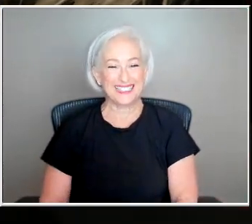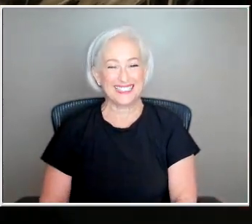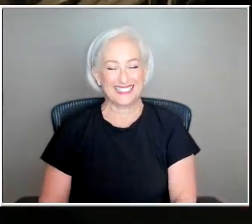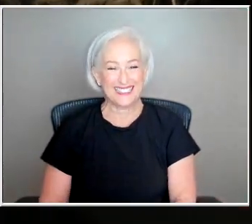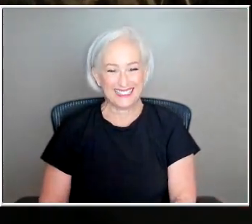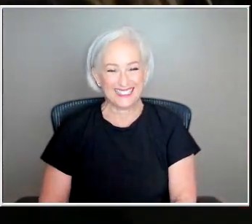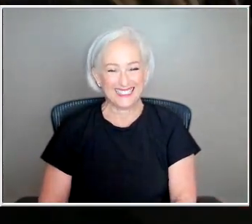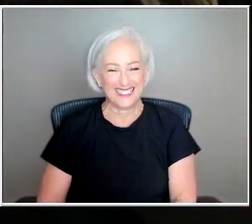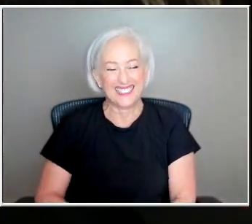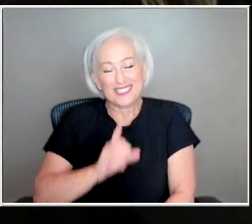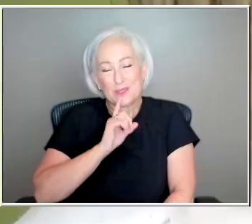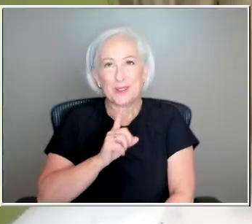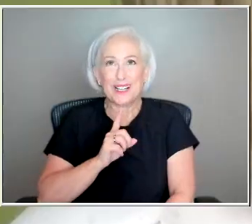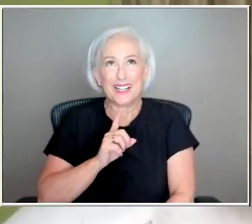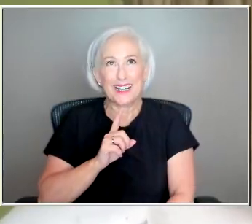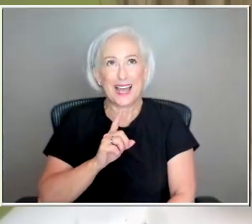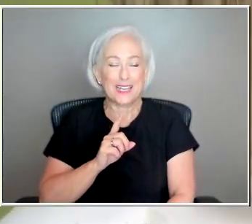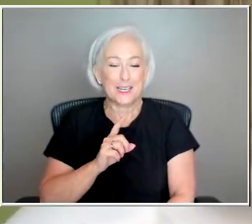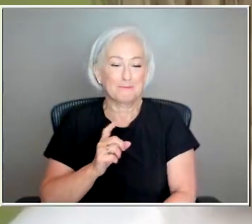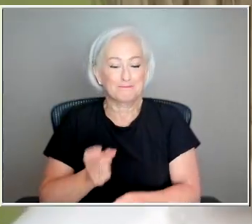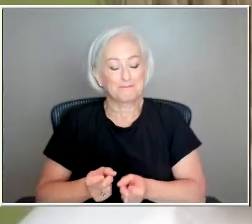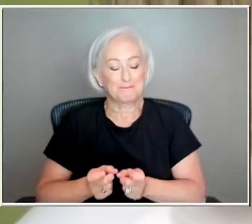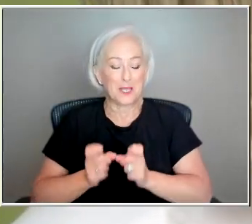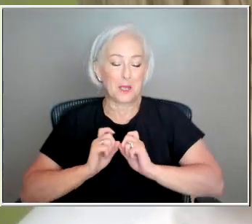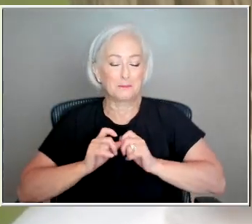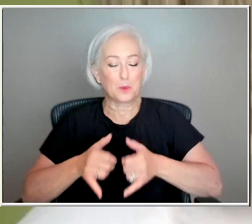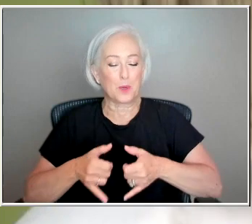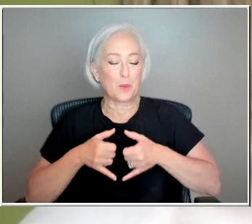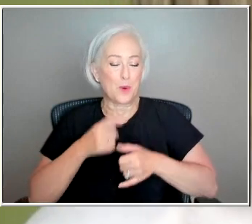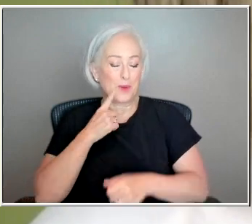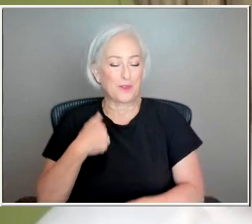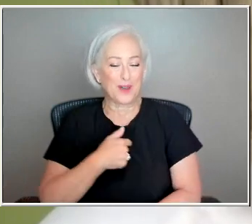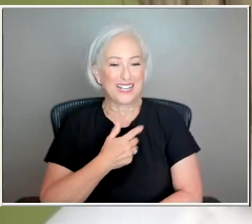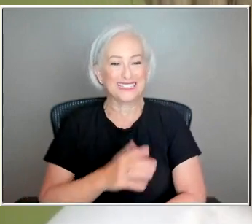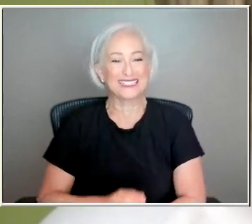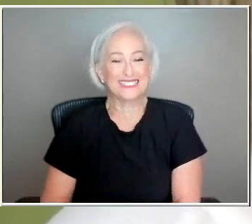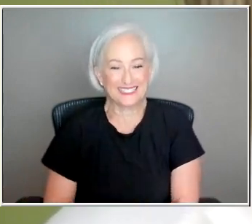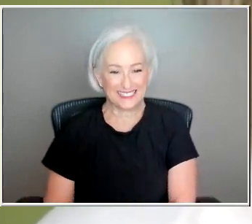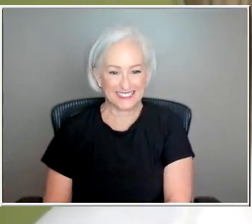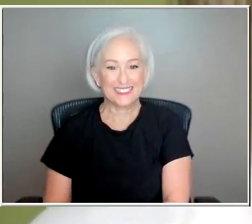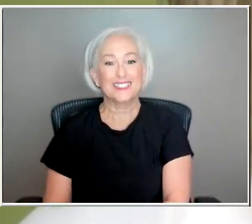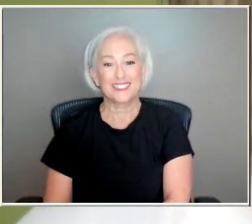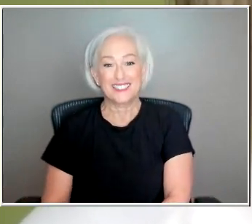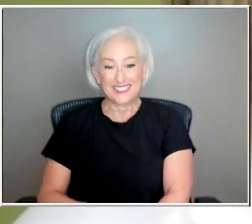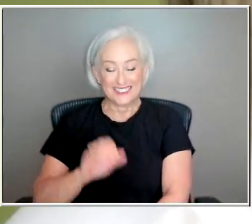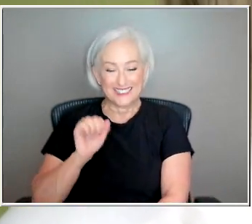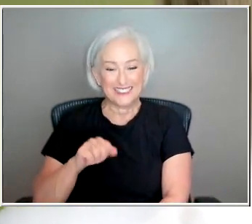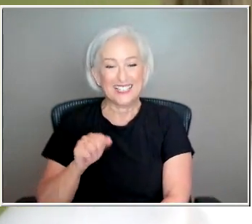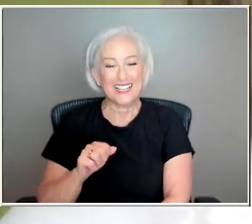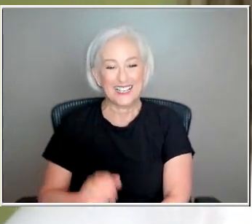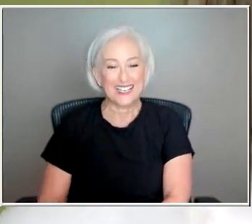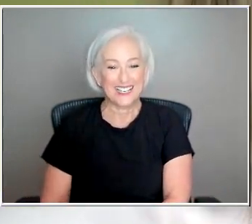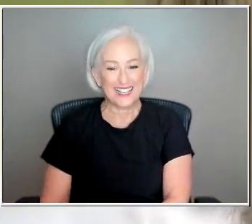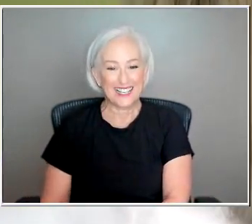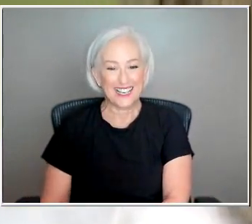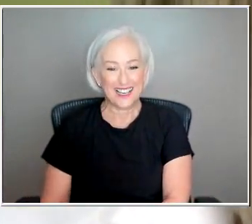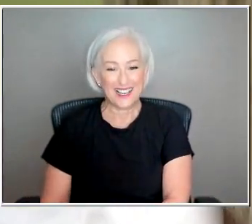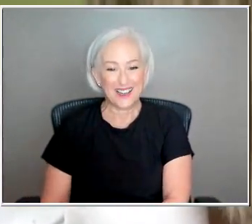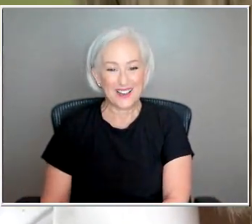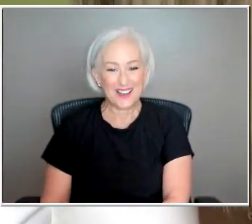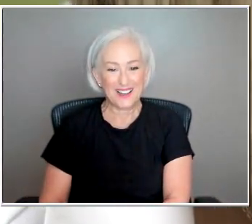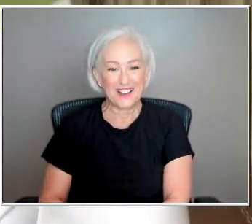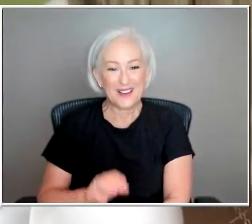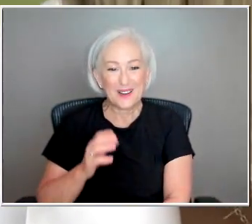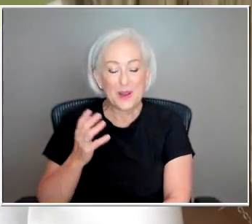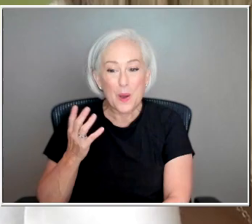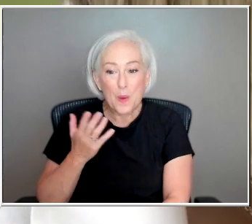reward, a little reward for us too. We're off of the oxygen first, and then she's there. At night too? At night. Yeah. Wonderful. She'll have